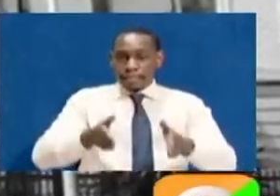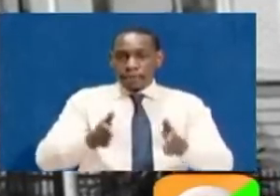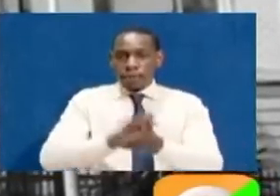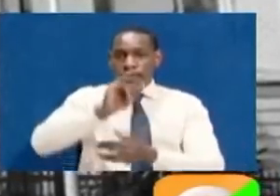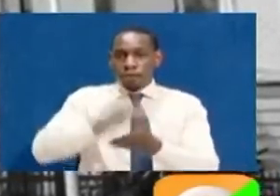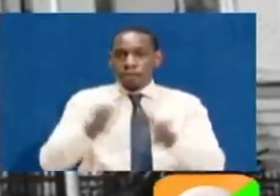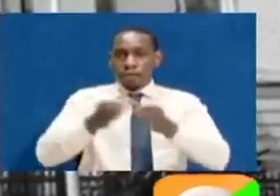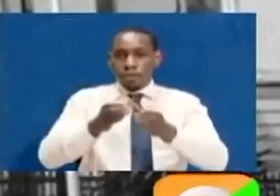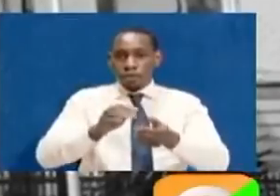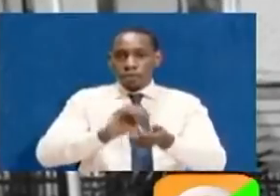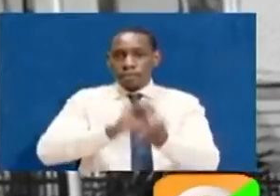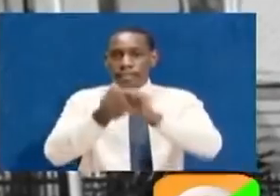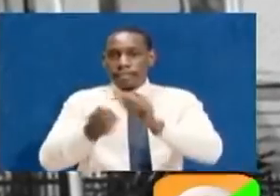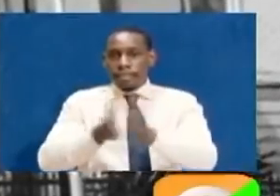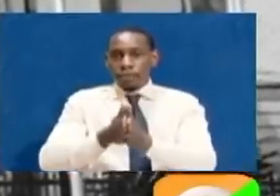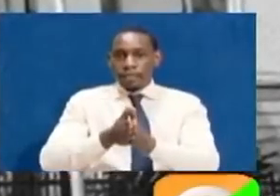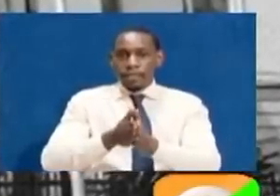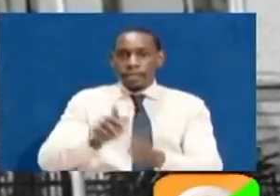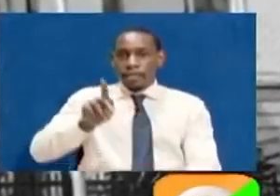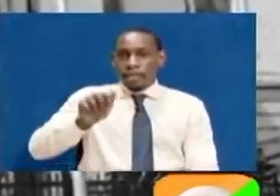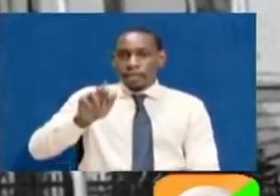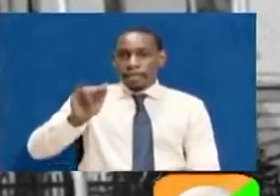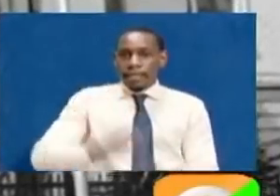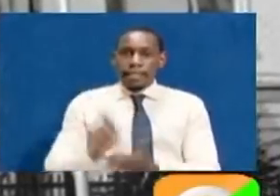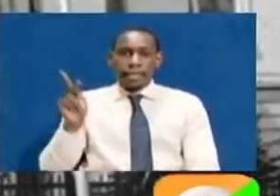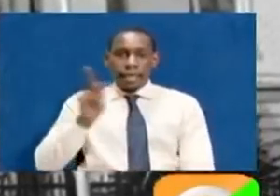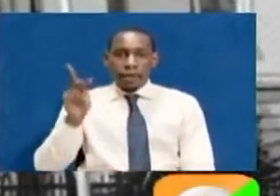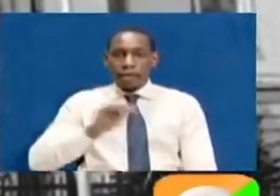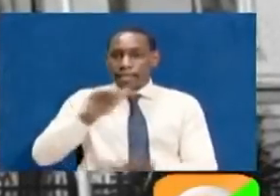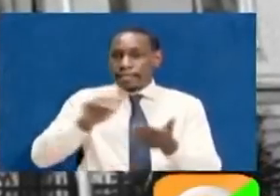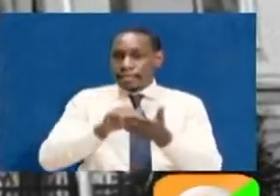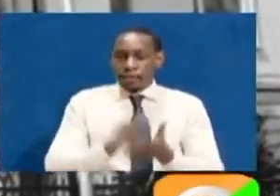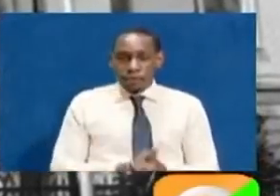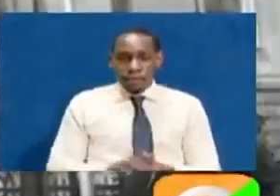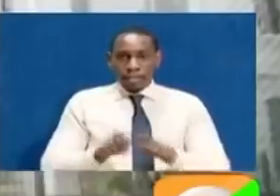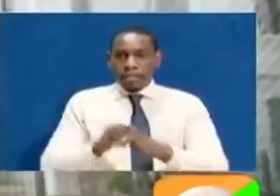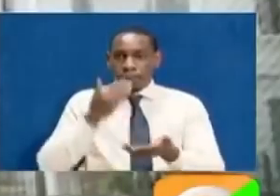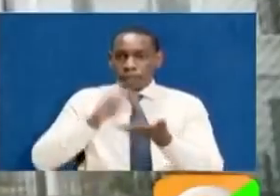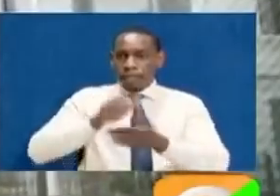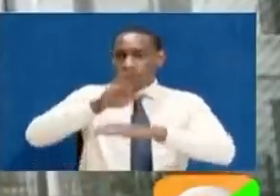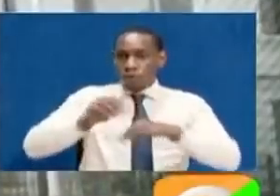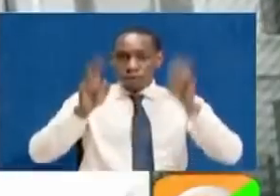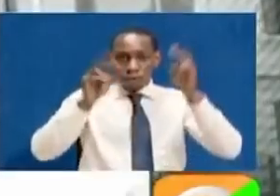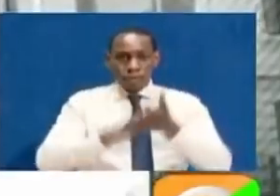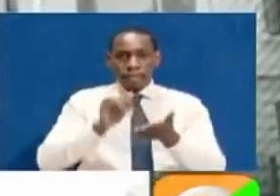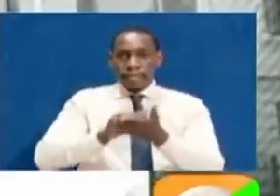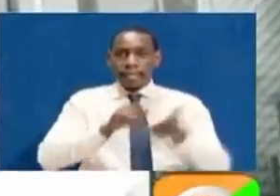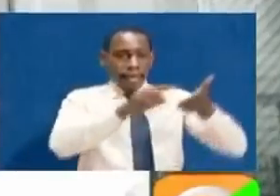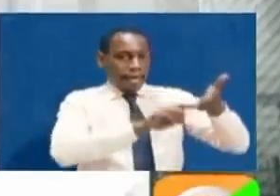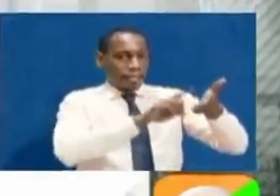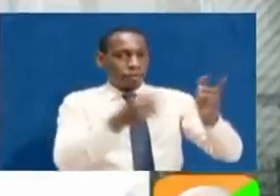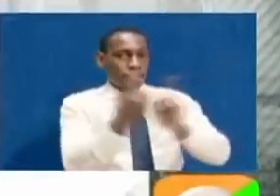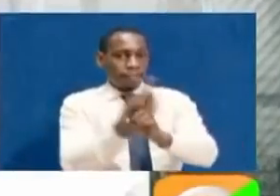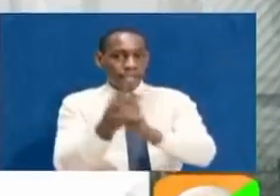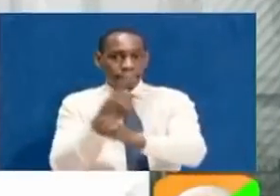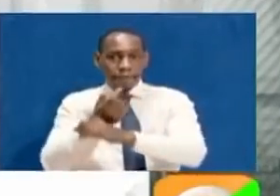despite Jubilee Party replacement, and Jeremiah Karani of Kayole Central. The summon letter reads, quote, "You have been accused of